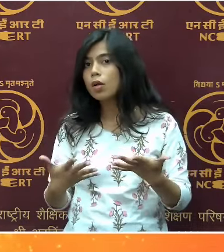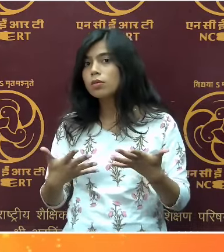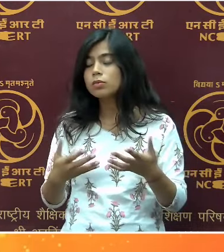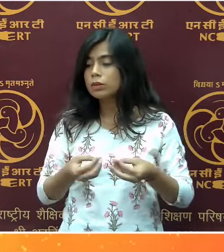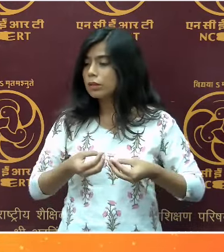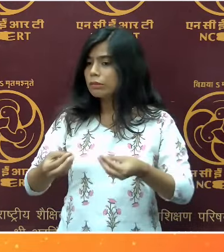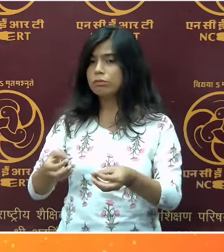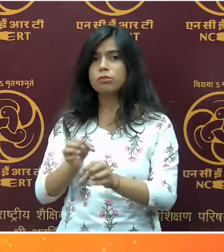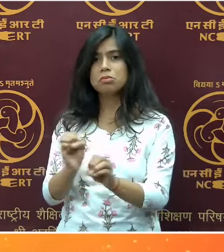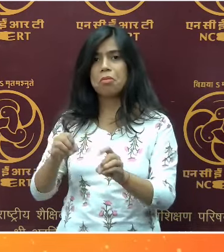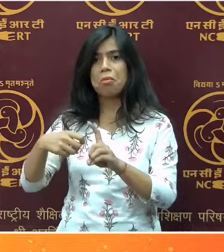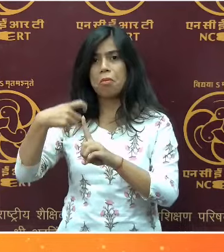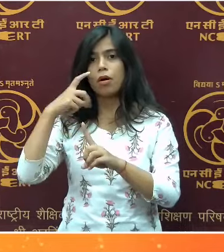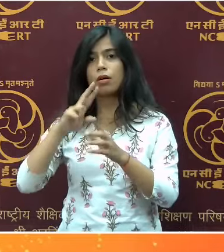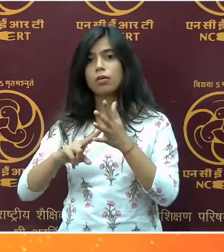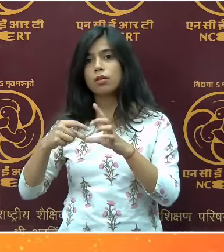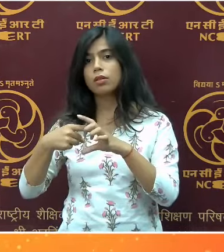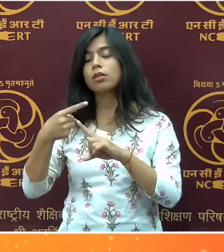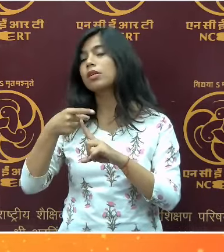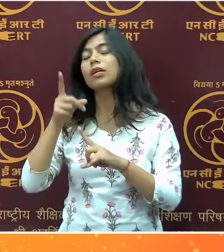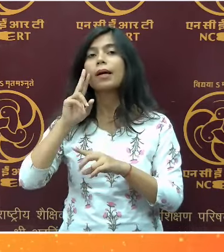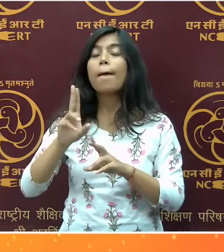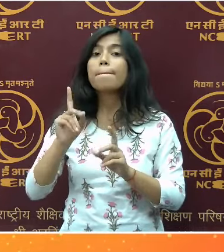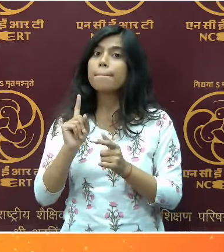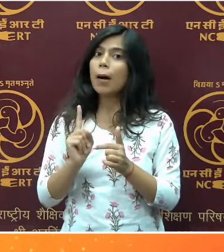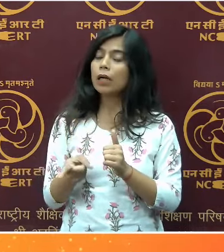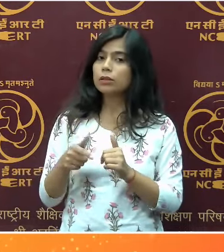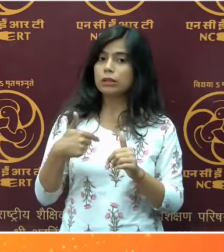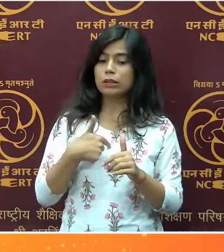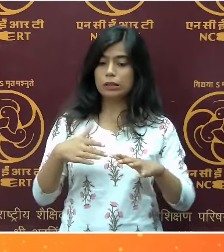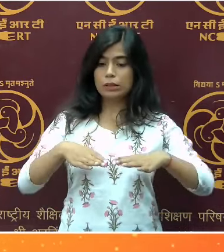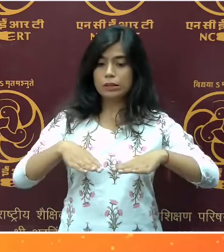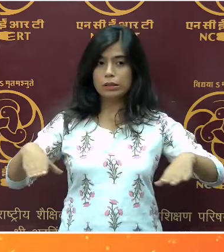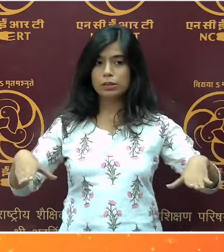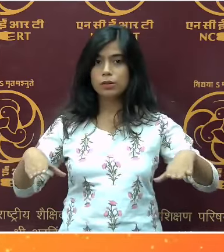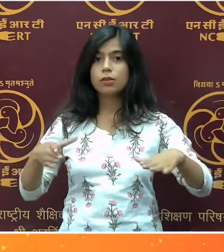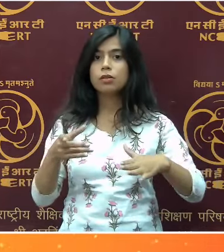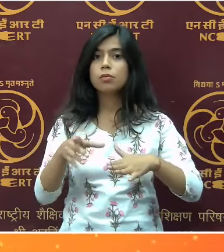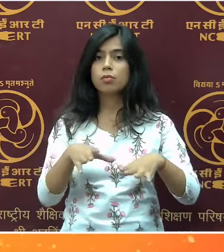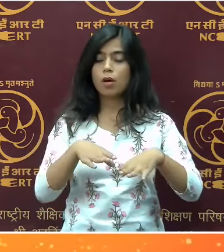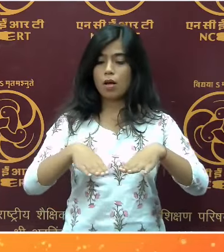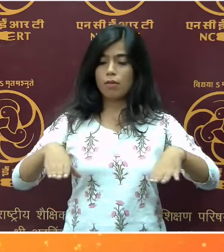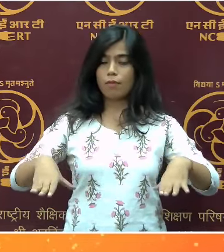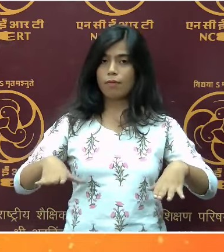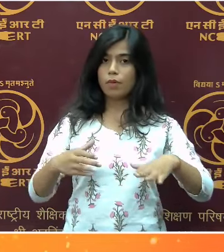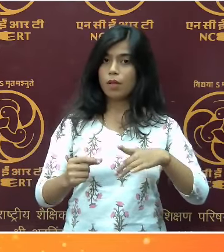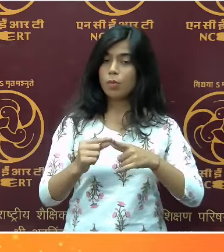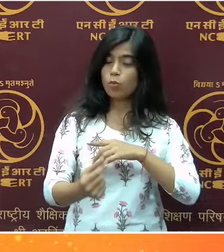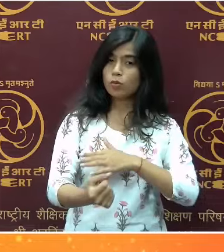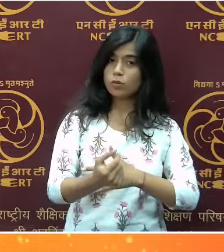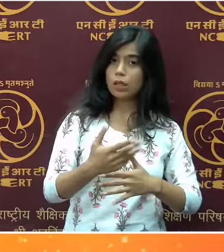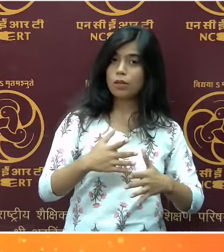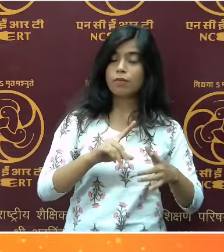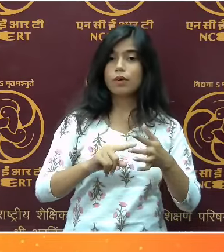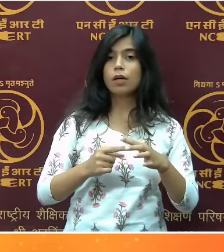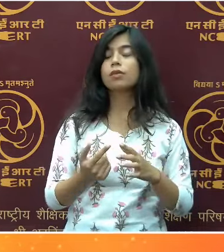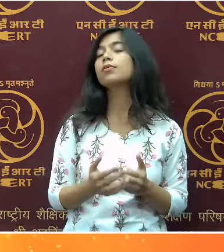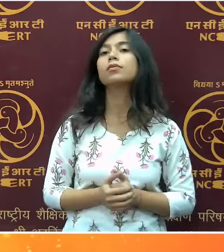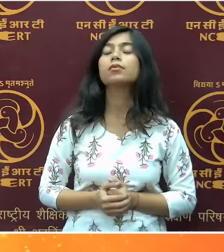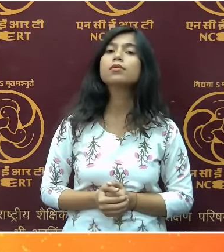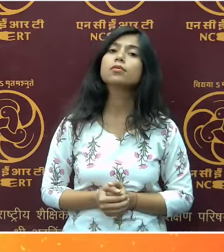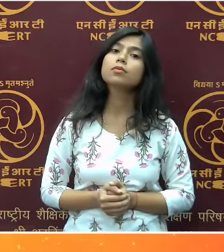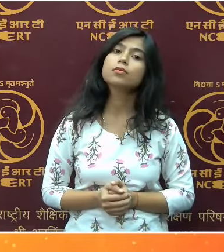energy, but when it is in ground state, the potential energy is 0, because the potential energy is mgh, height is